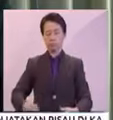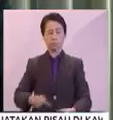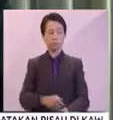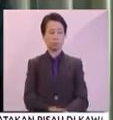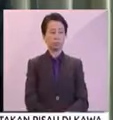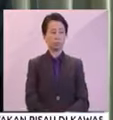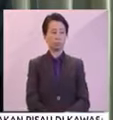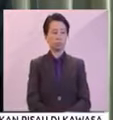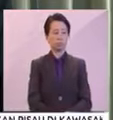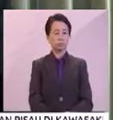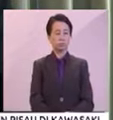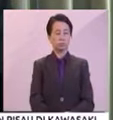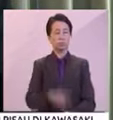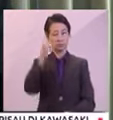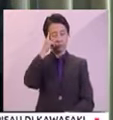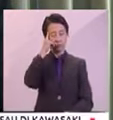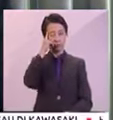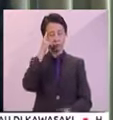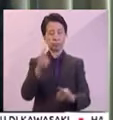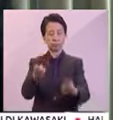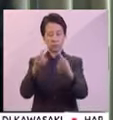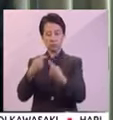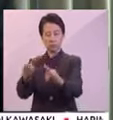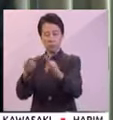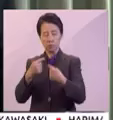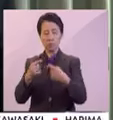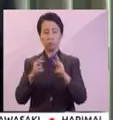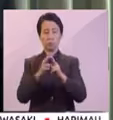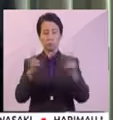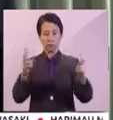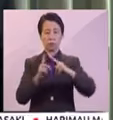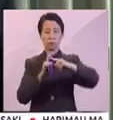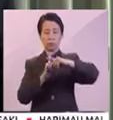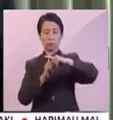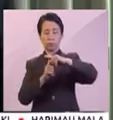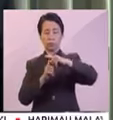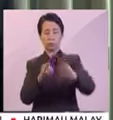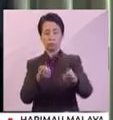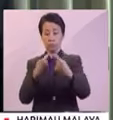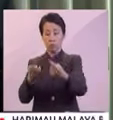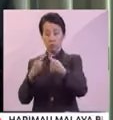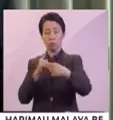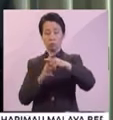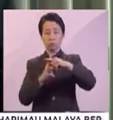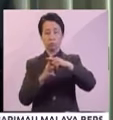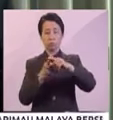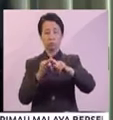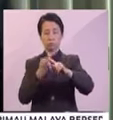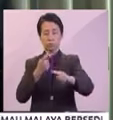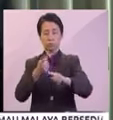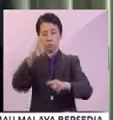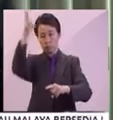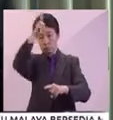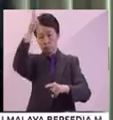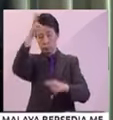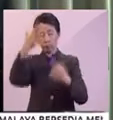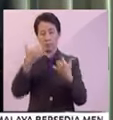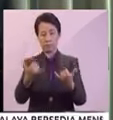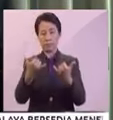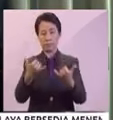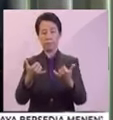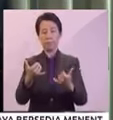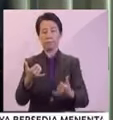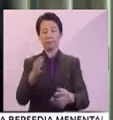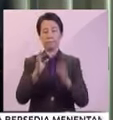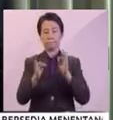I think feedback is it is a very positive feedback in terms of the current government. If you